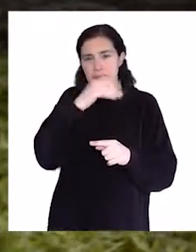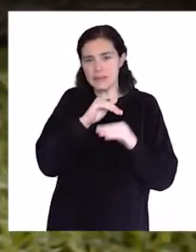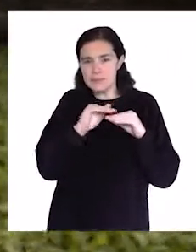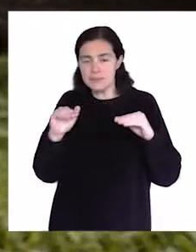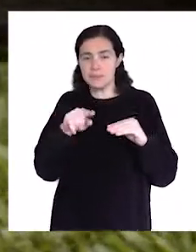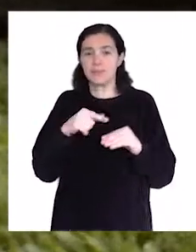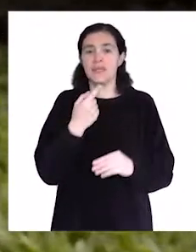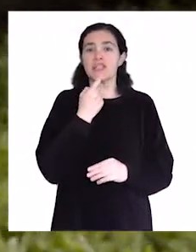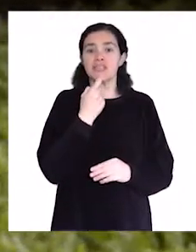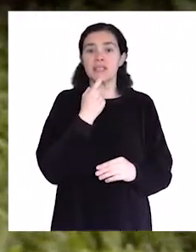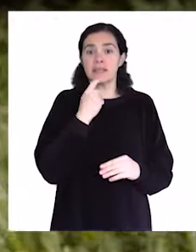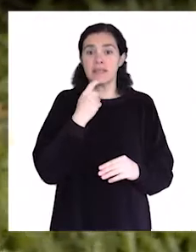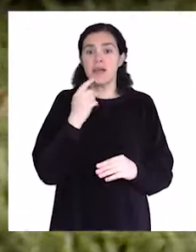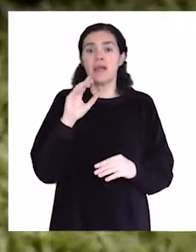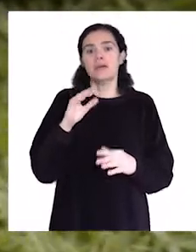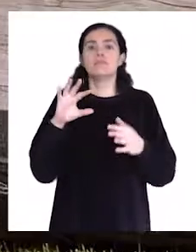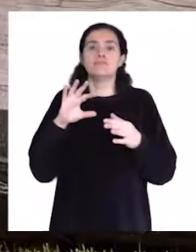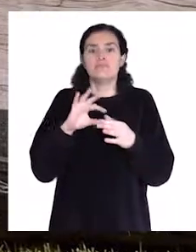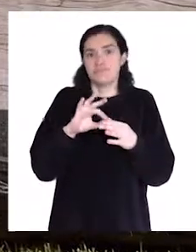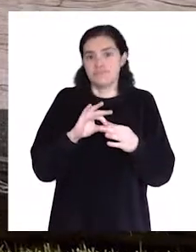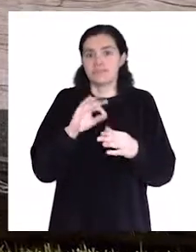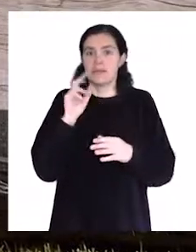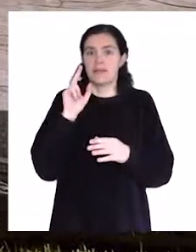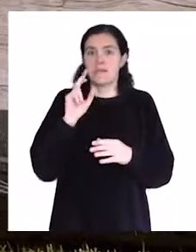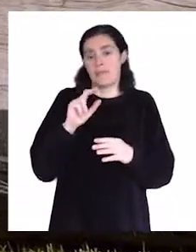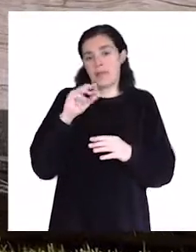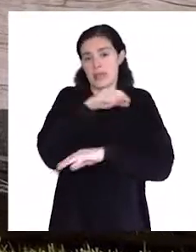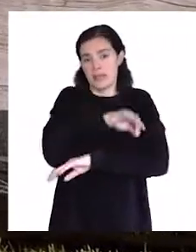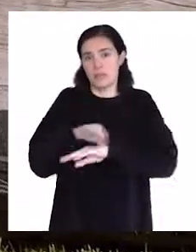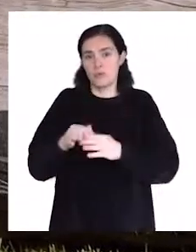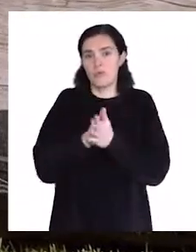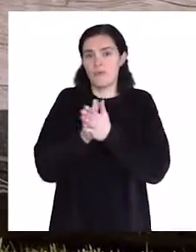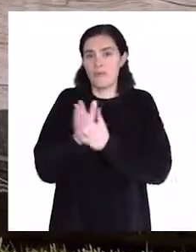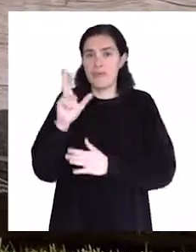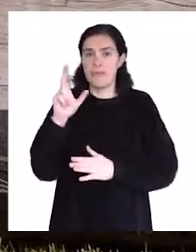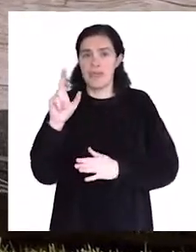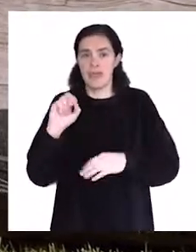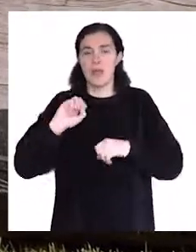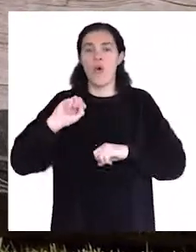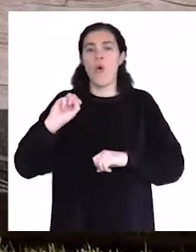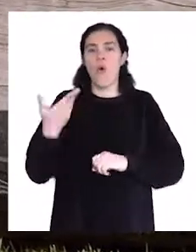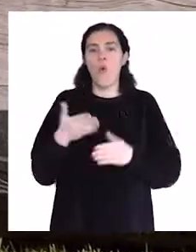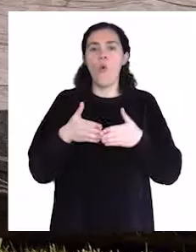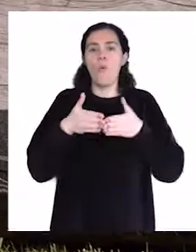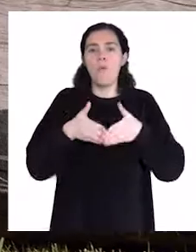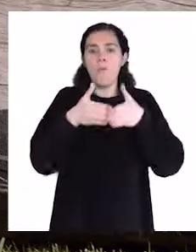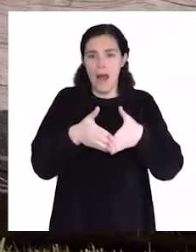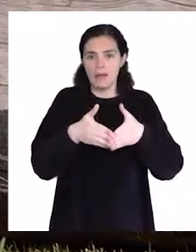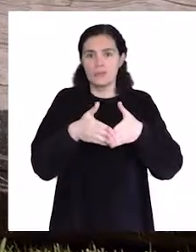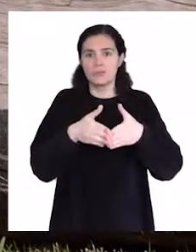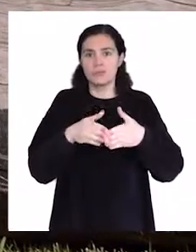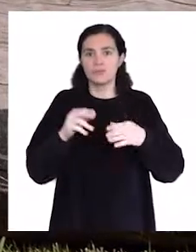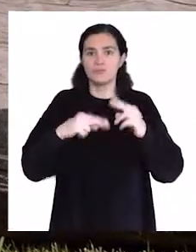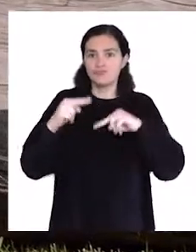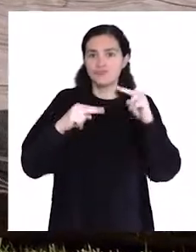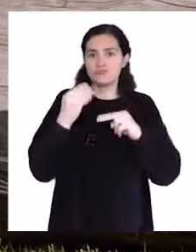line. In Iceland, when architecture is built out of wood, or when